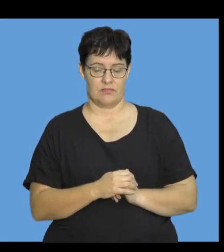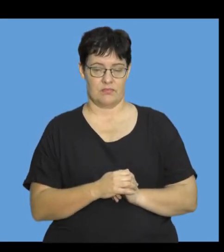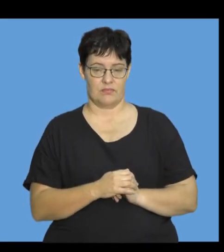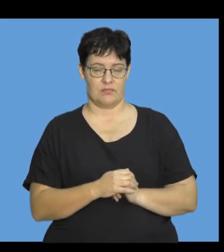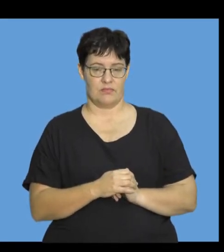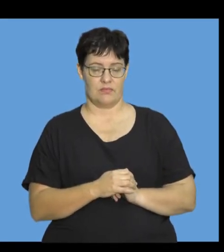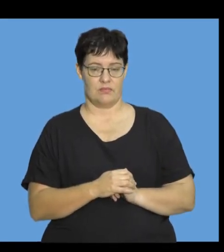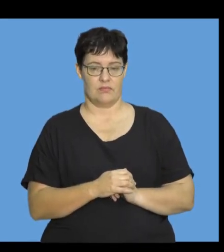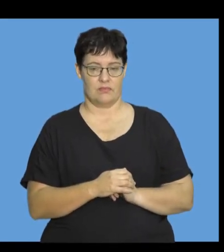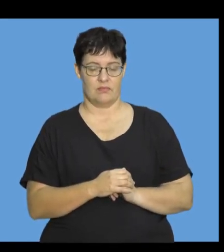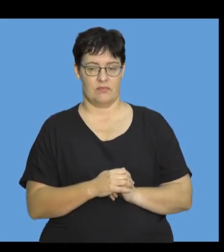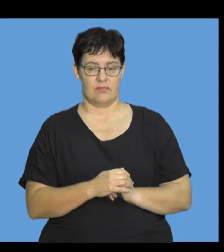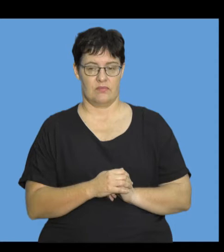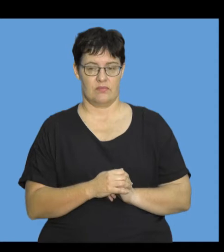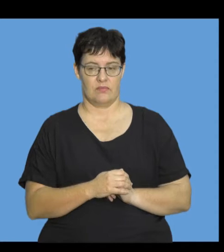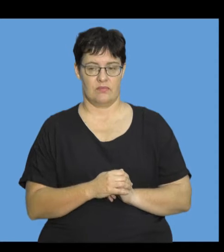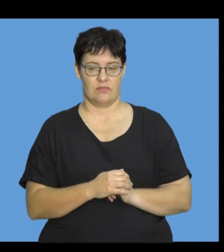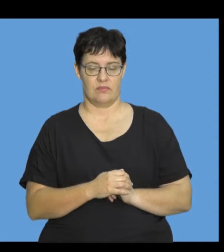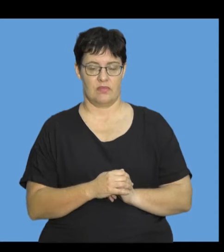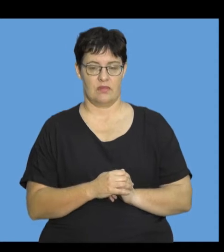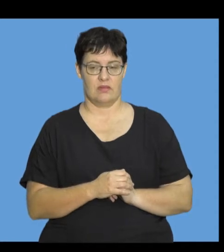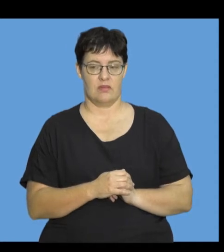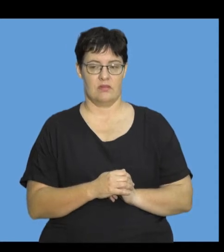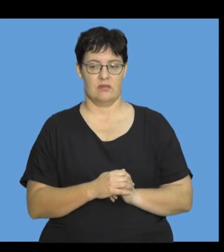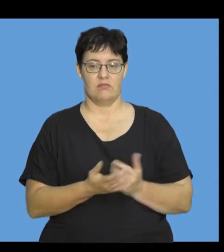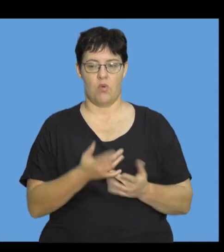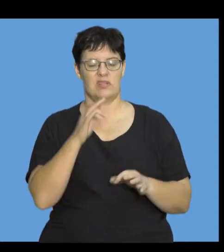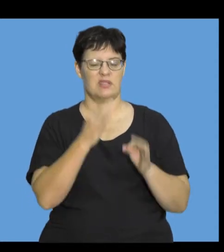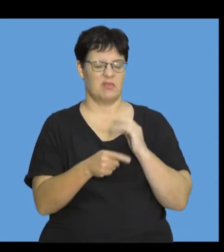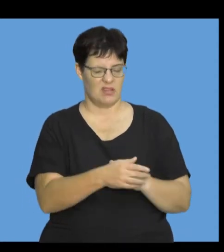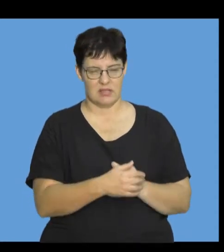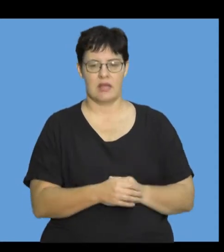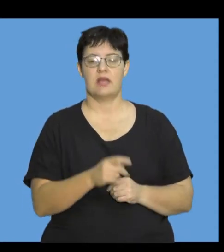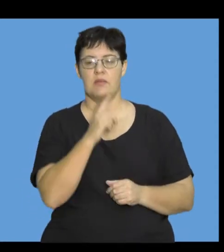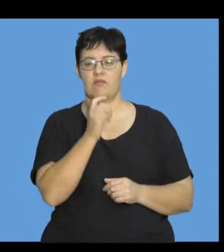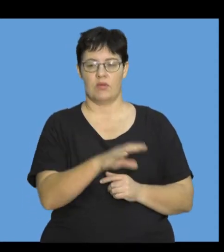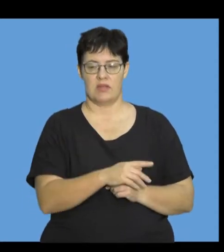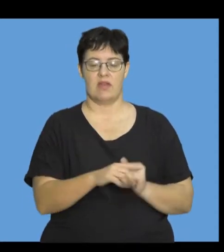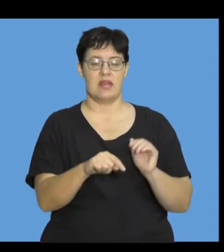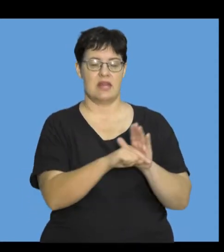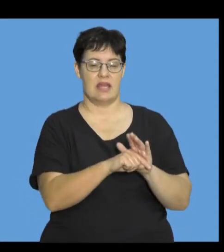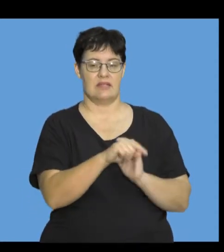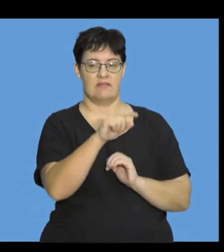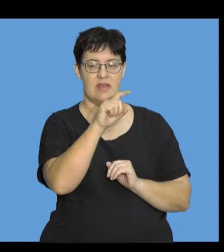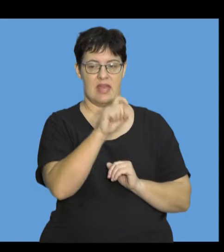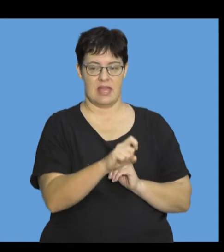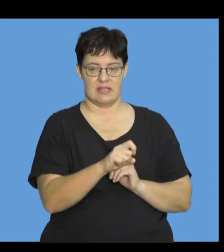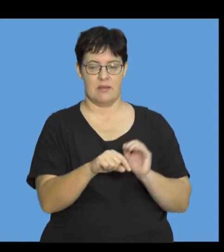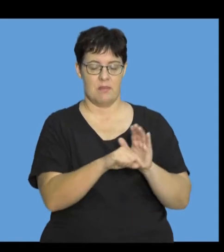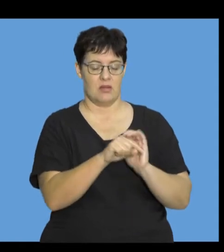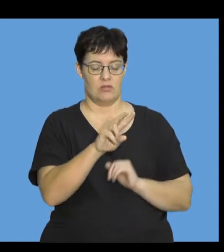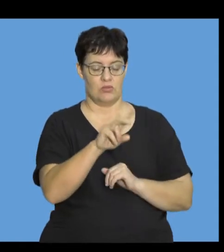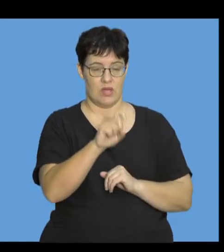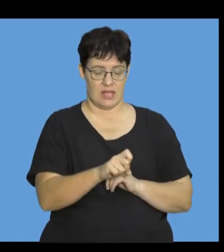4, right? And then from here, you will then simplify this, which will give me negative x